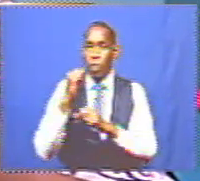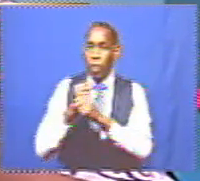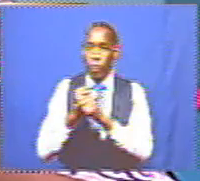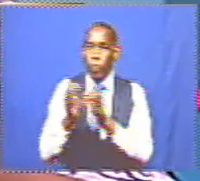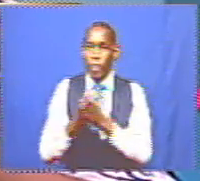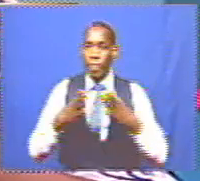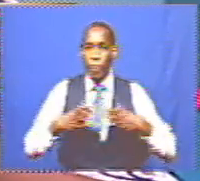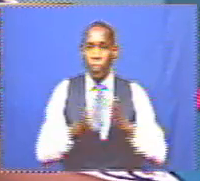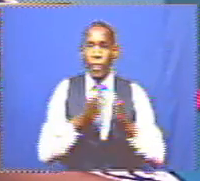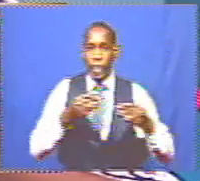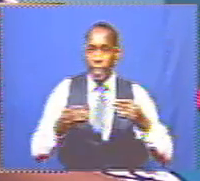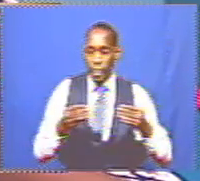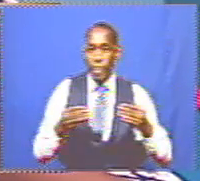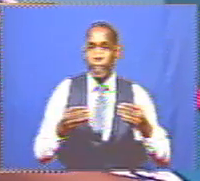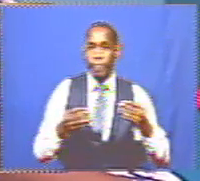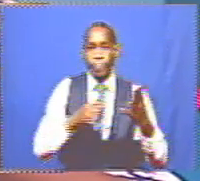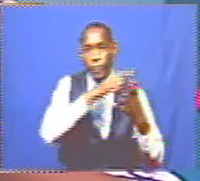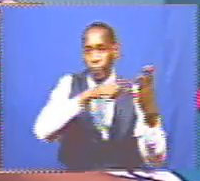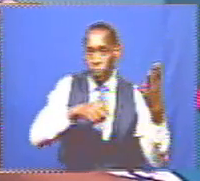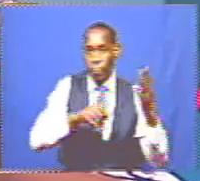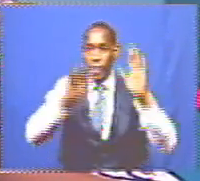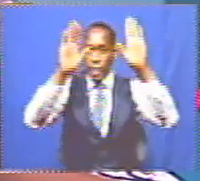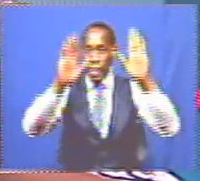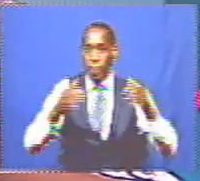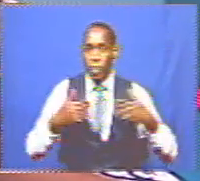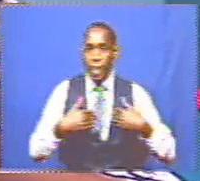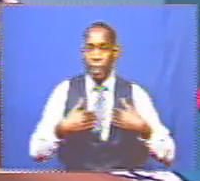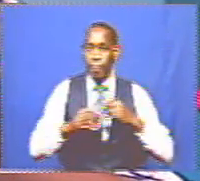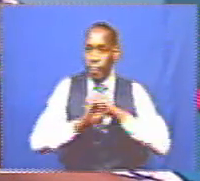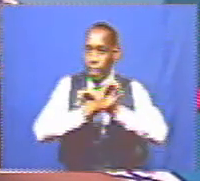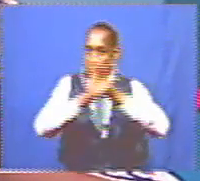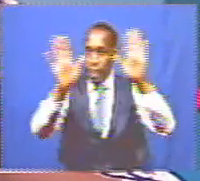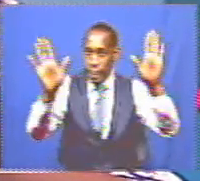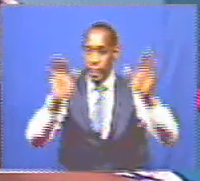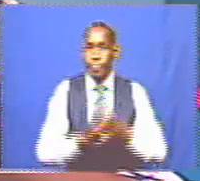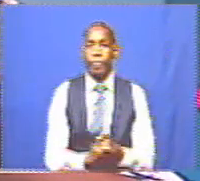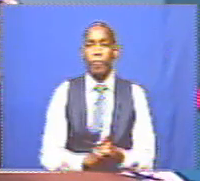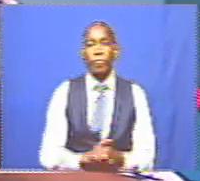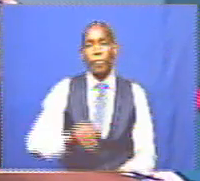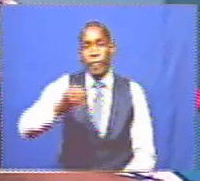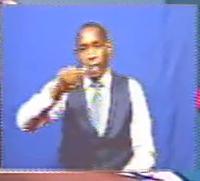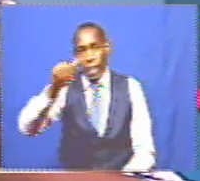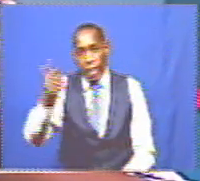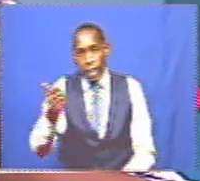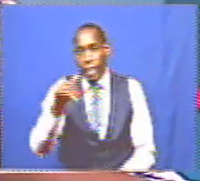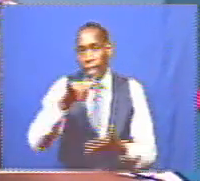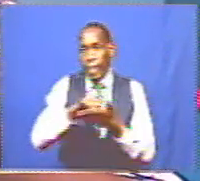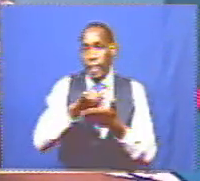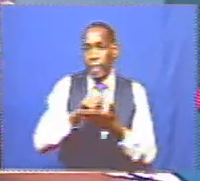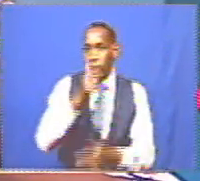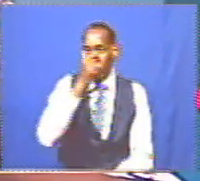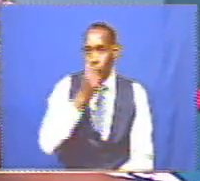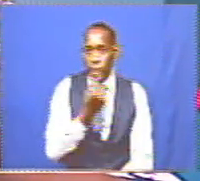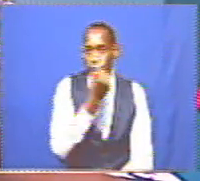with disability. Yes. It's important to have clarity. Something else that I wish that